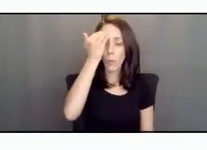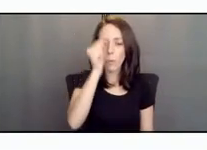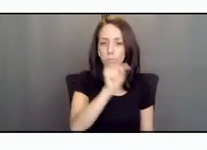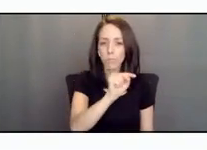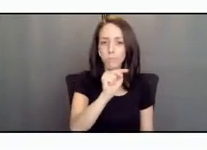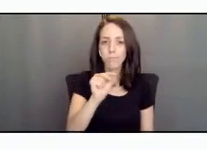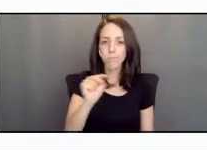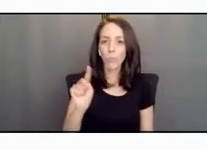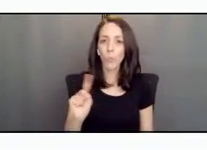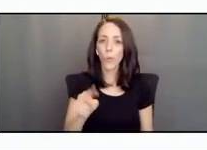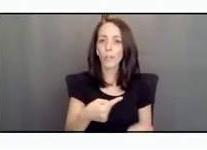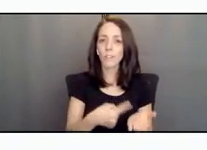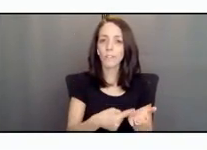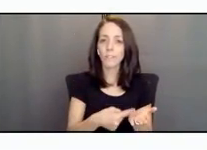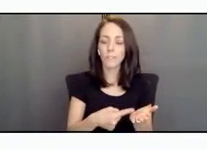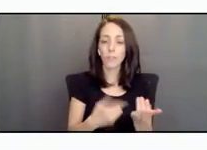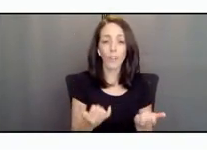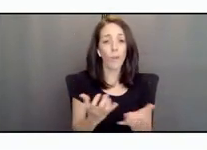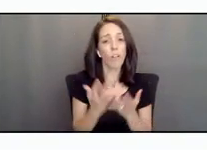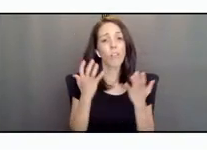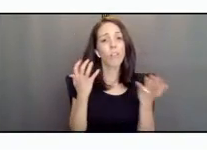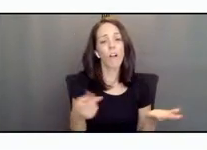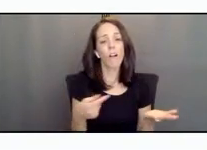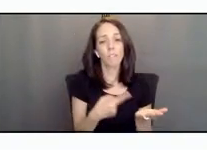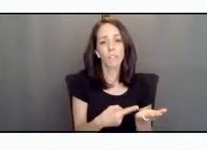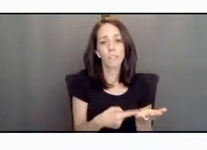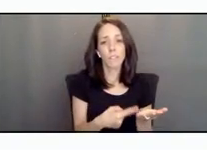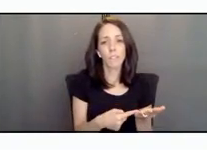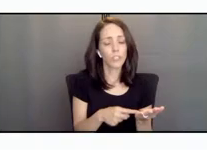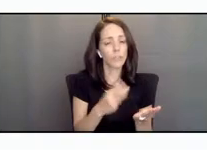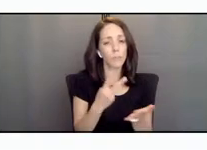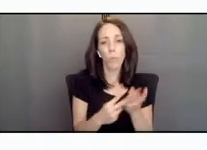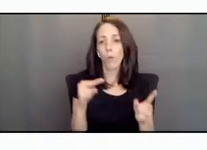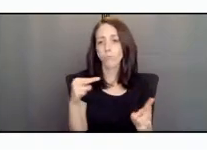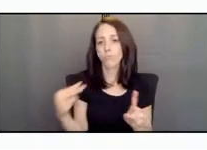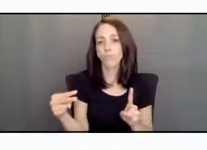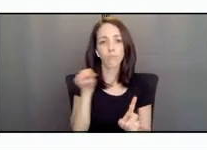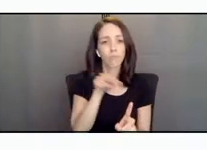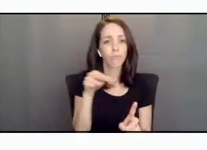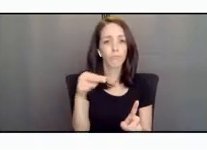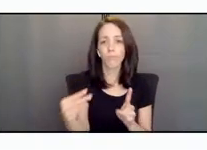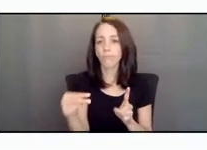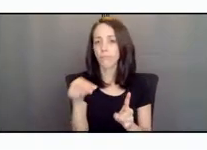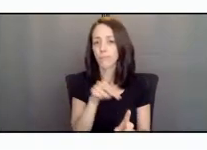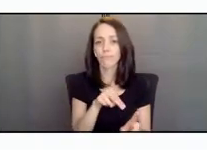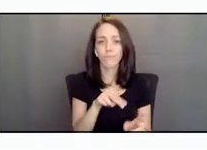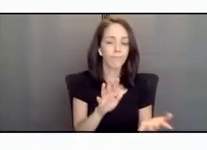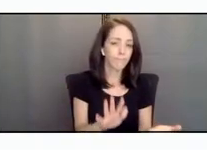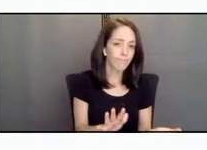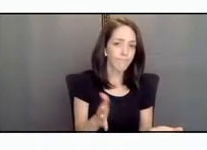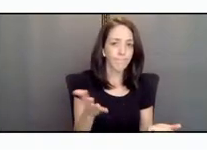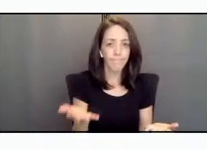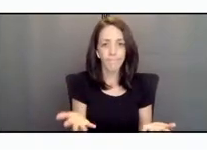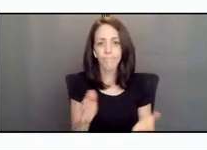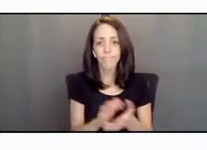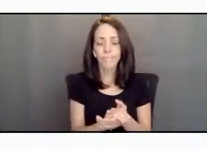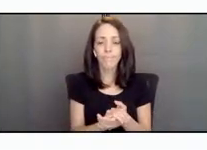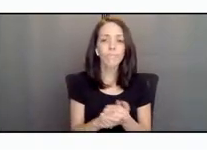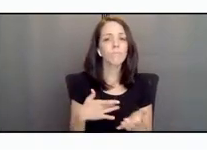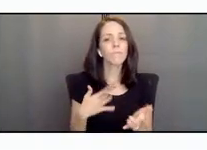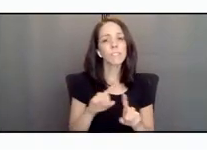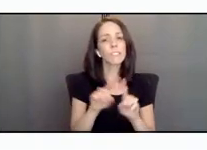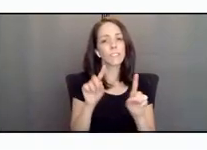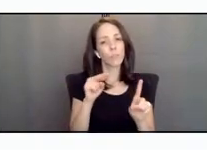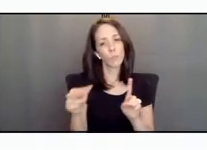lot of discussion on either side of those arguments. And I think that there's different perspectives and those do